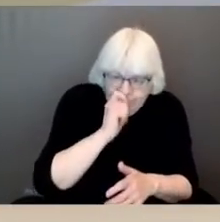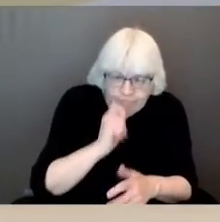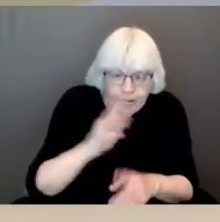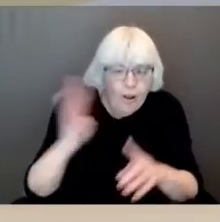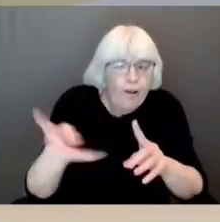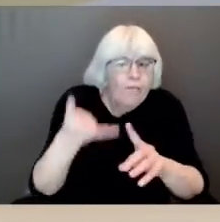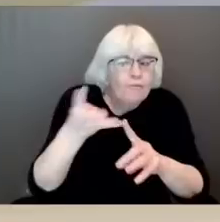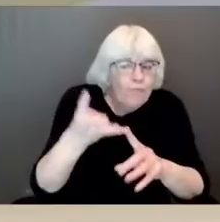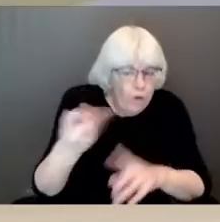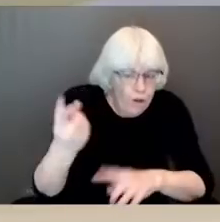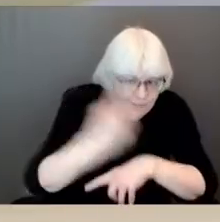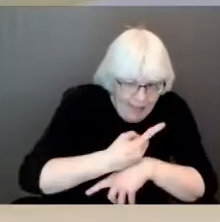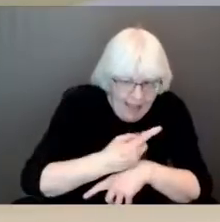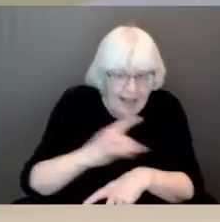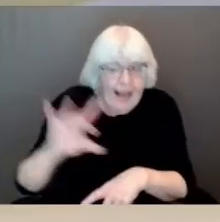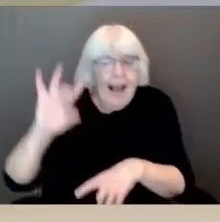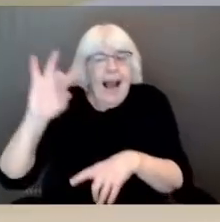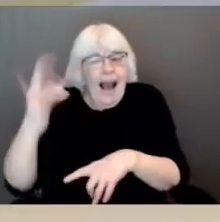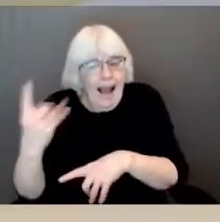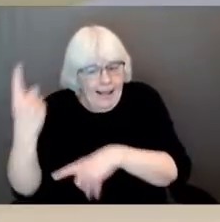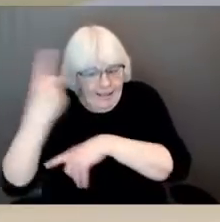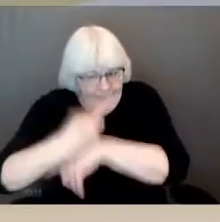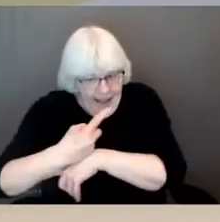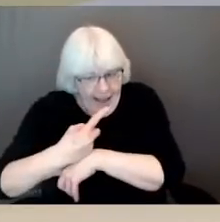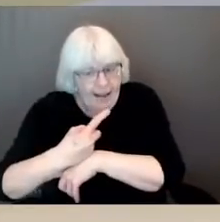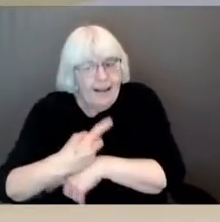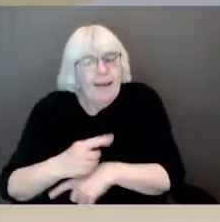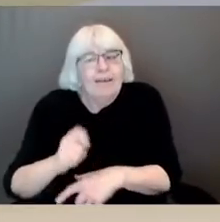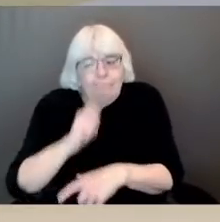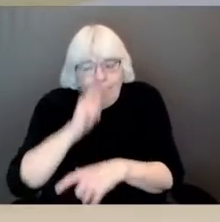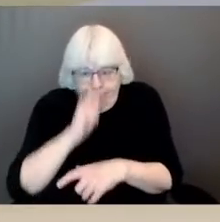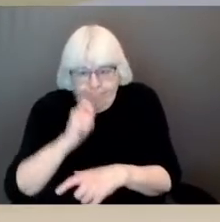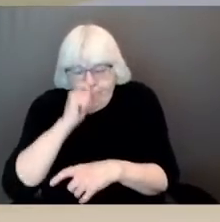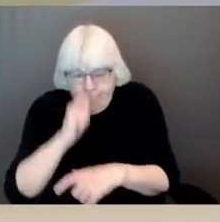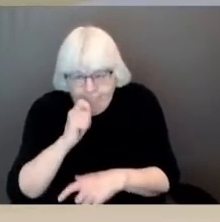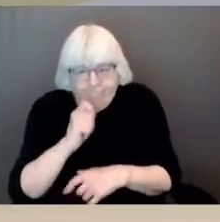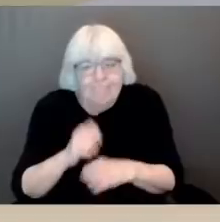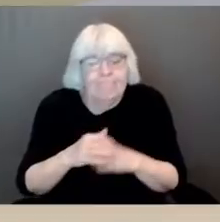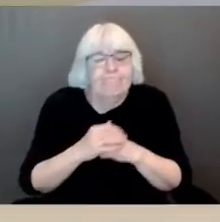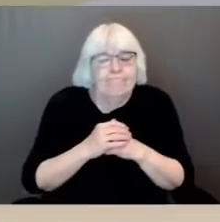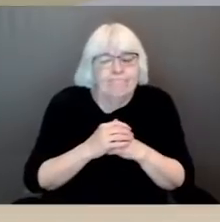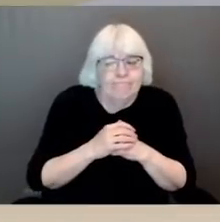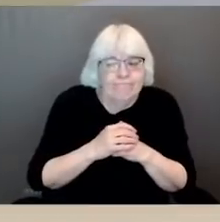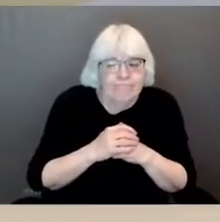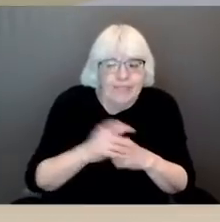to PEI from out-of-province travel should have a negative test prior to returning to school.